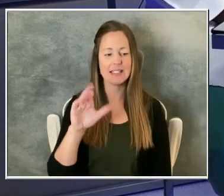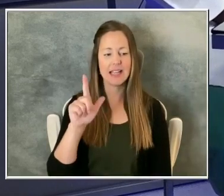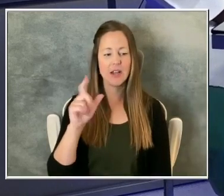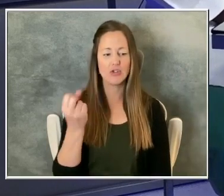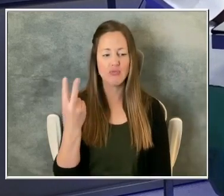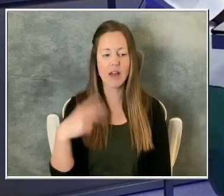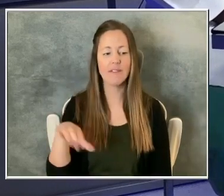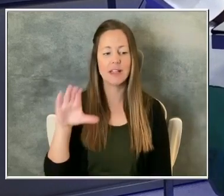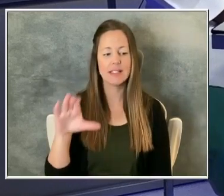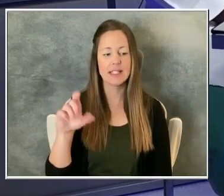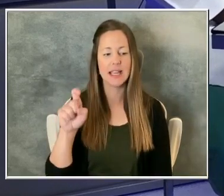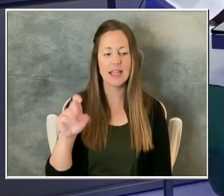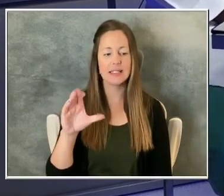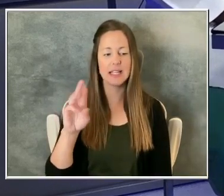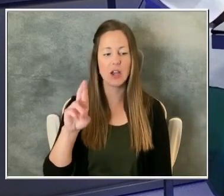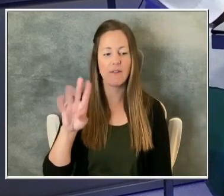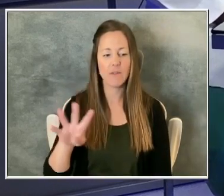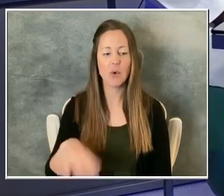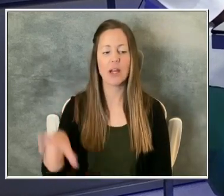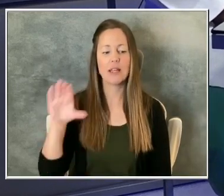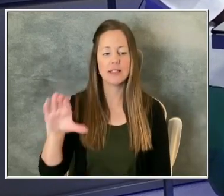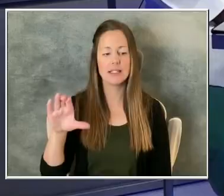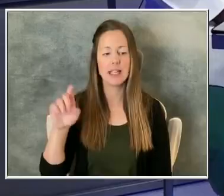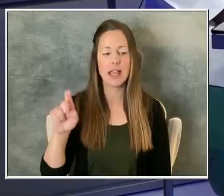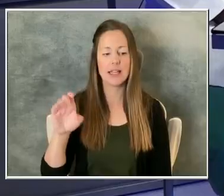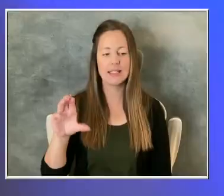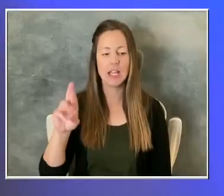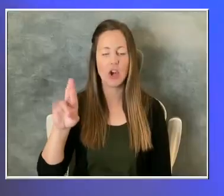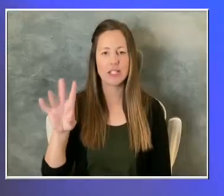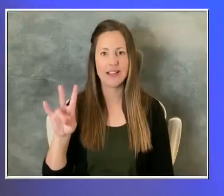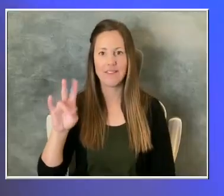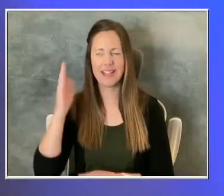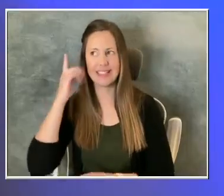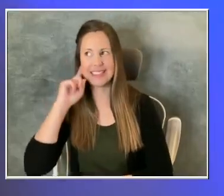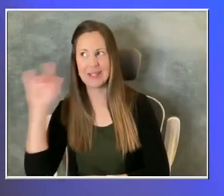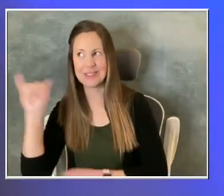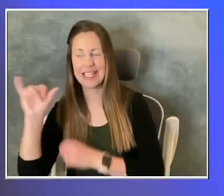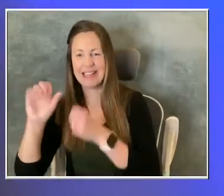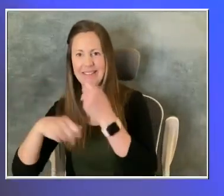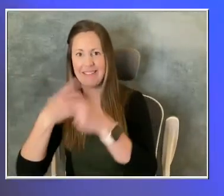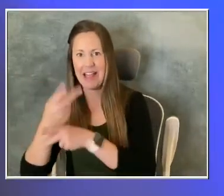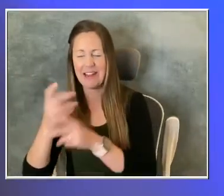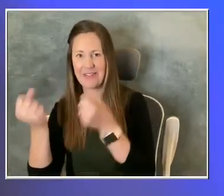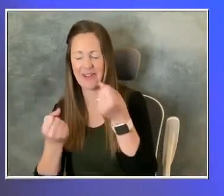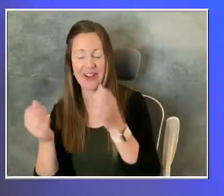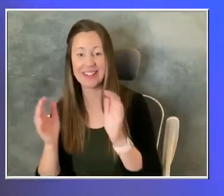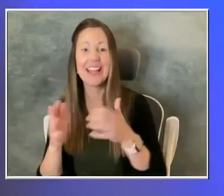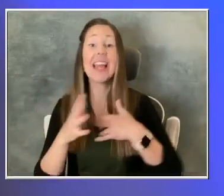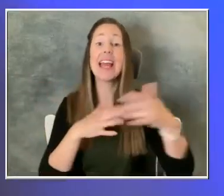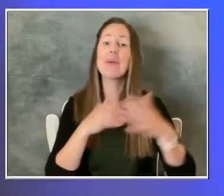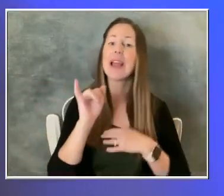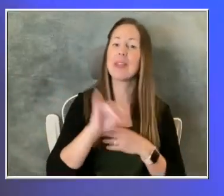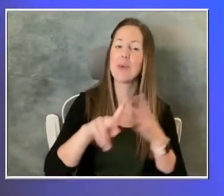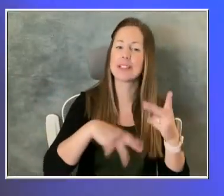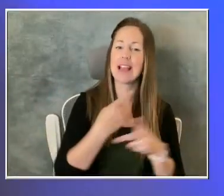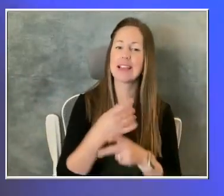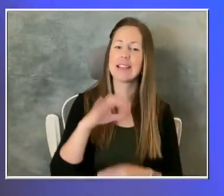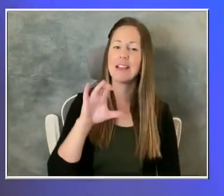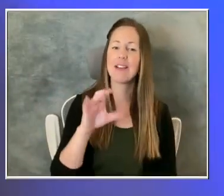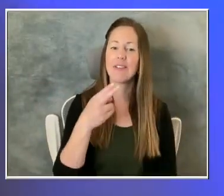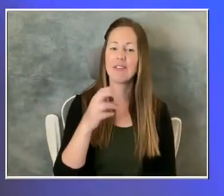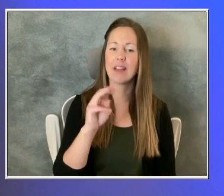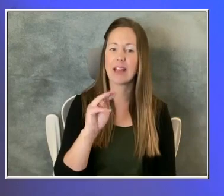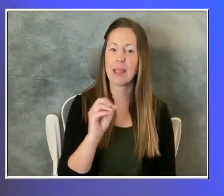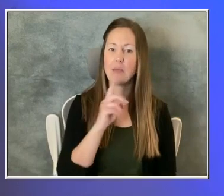like a Mazda. What are those? So these chemokines have been recognized for a while as having importance in various stages